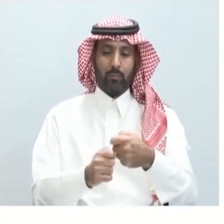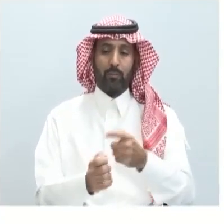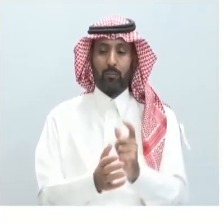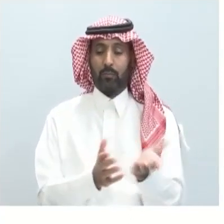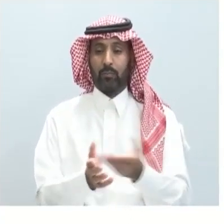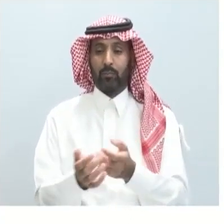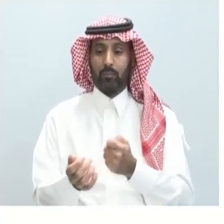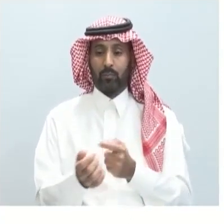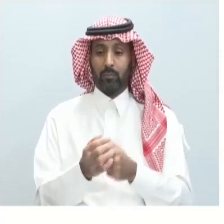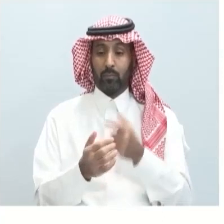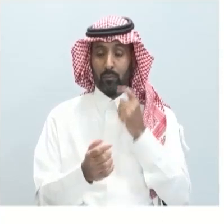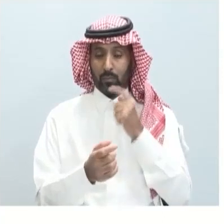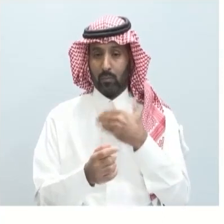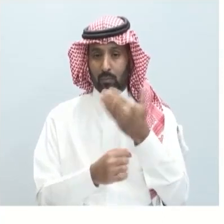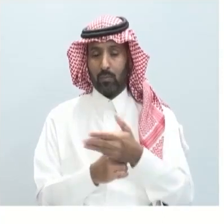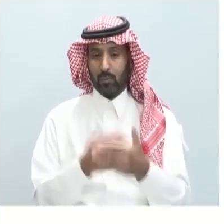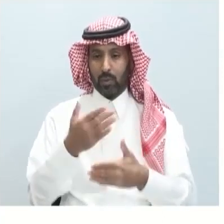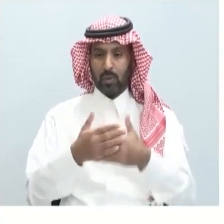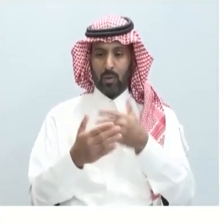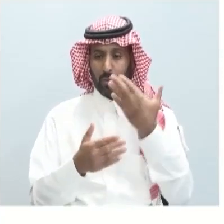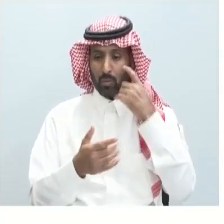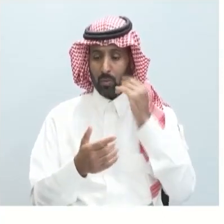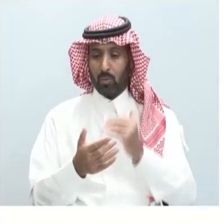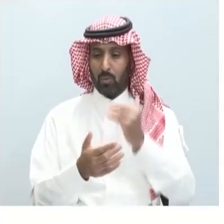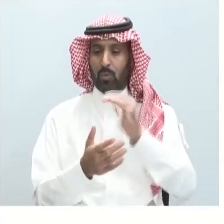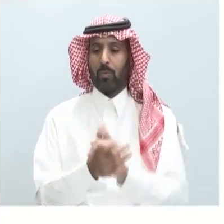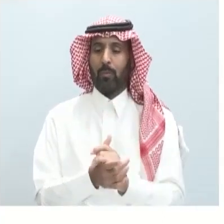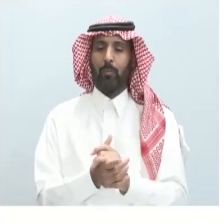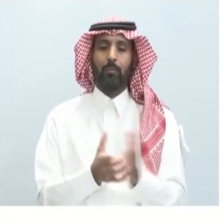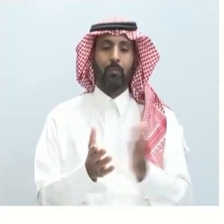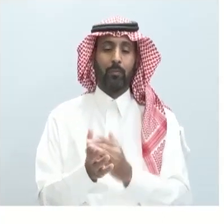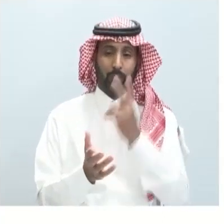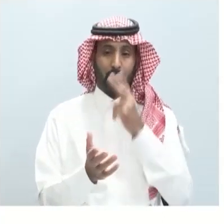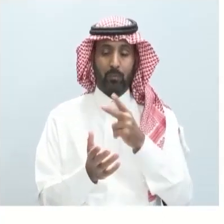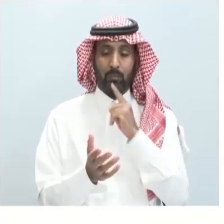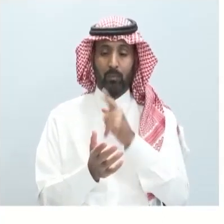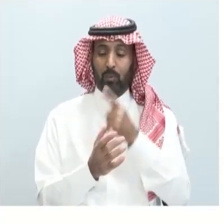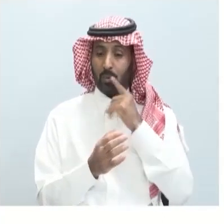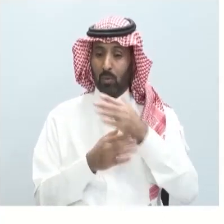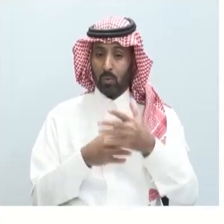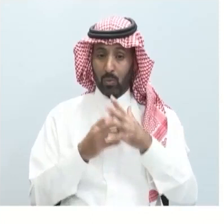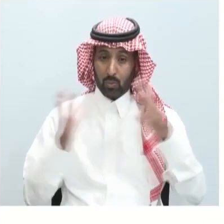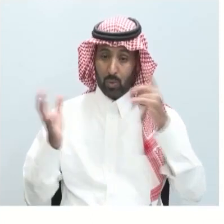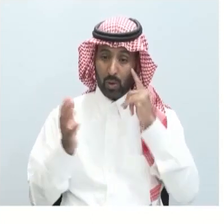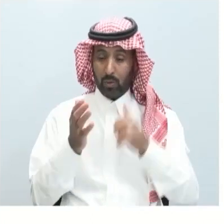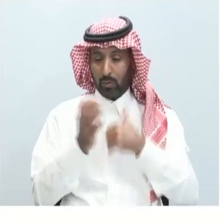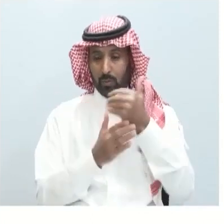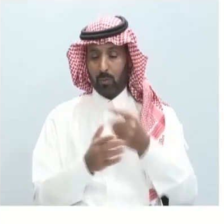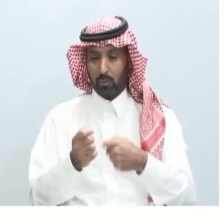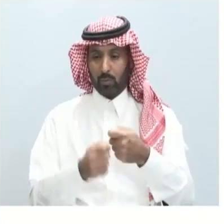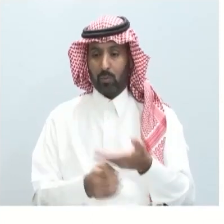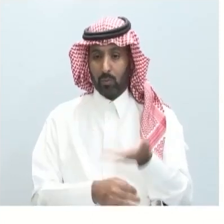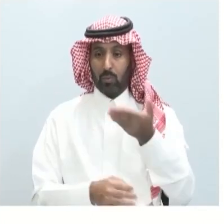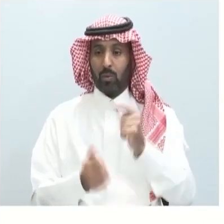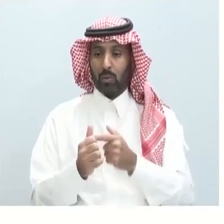the development of new talent and creative enterprises. So you can say there's a huge potential for the economy and